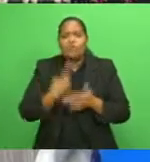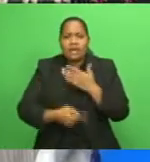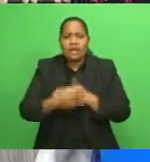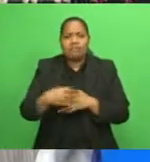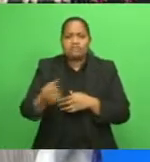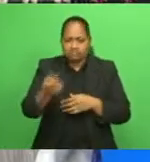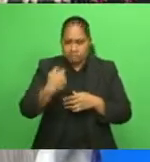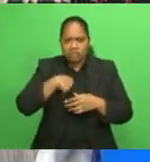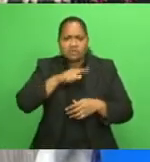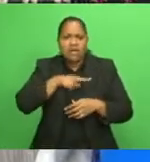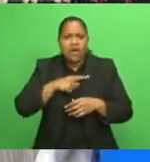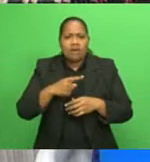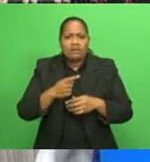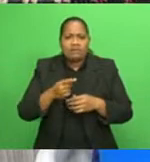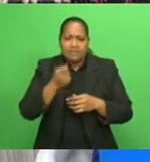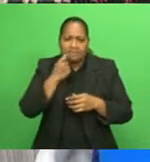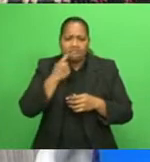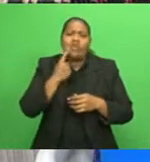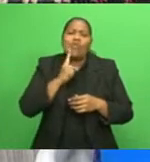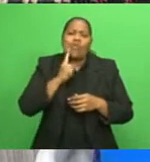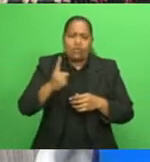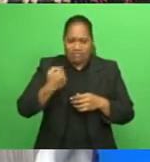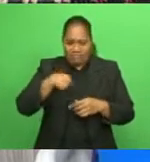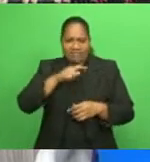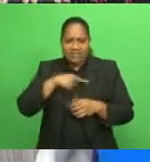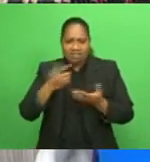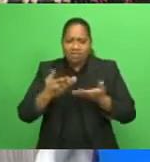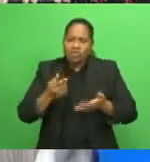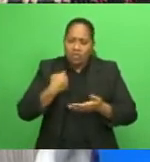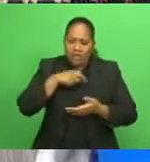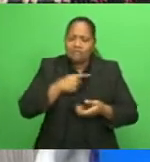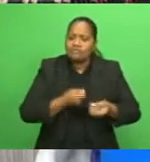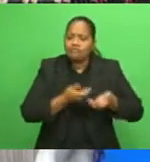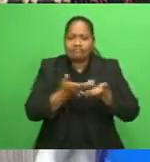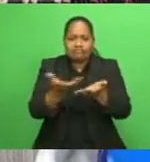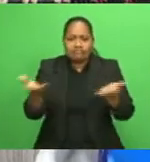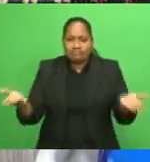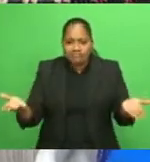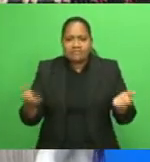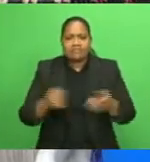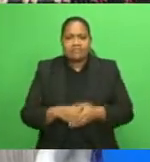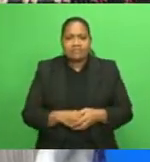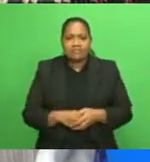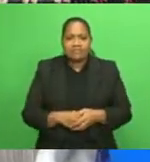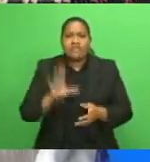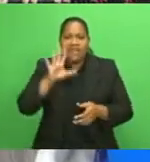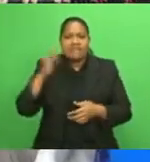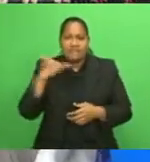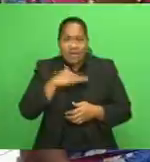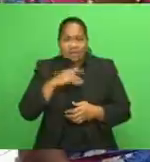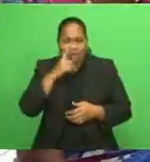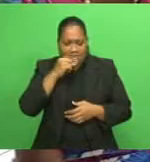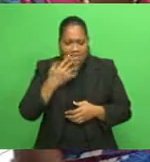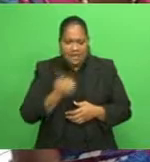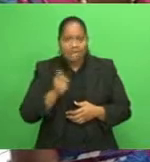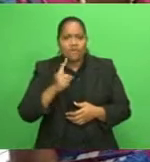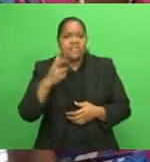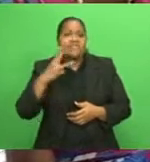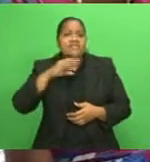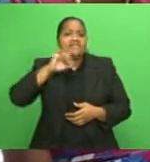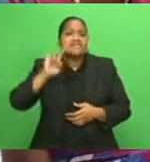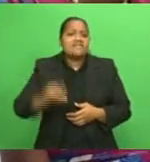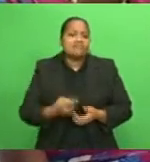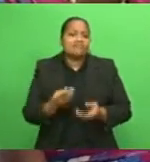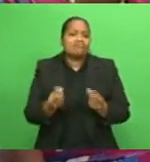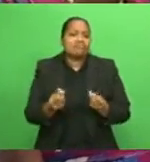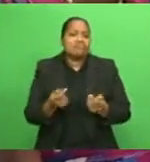them. Roughly, if we plant 500 substracts, we will earn 3,000 from it. While profits are shared, savings